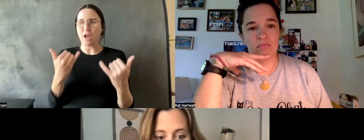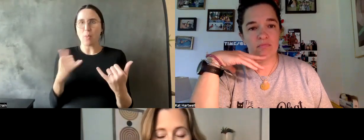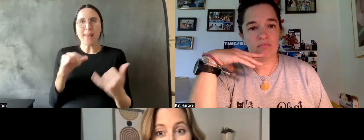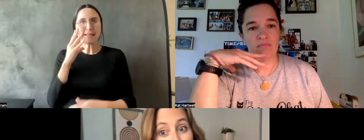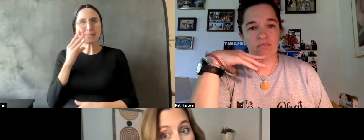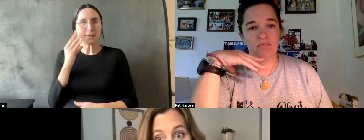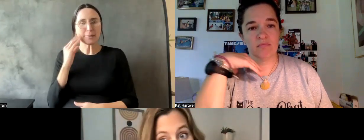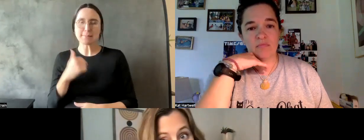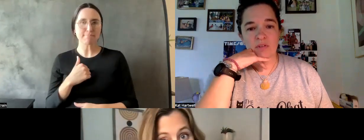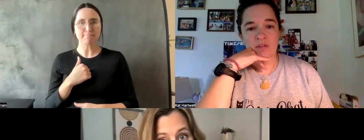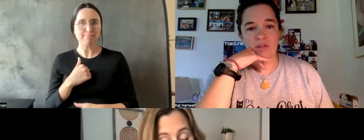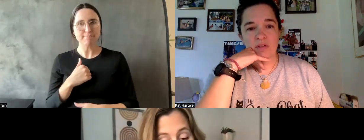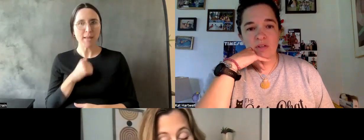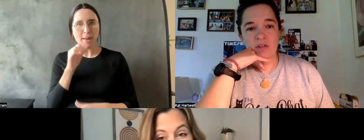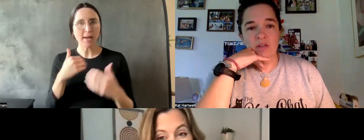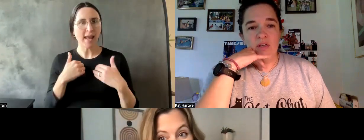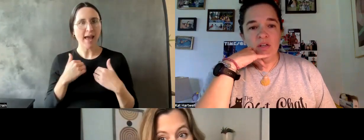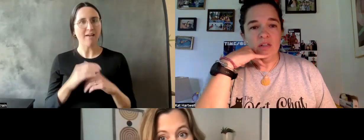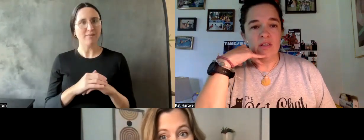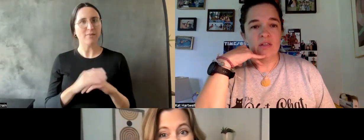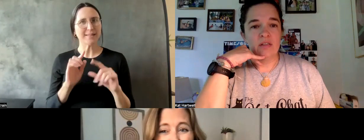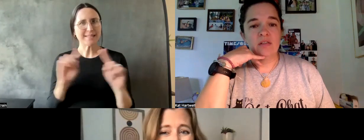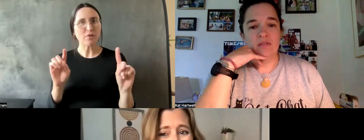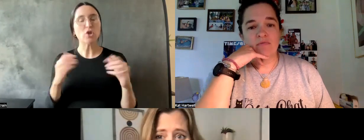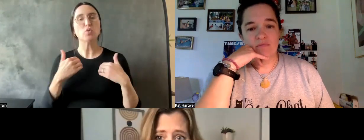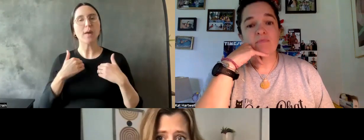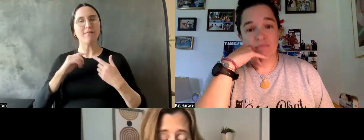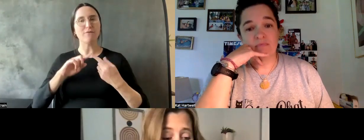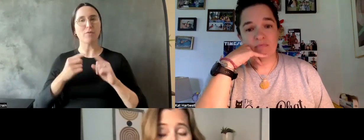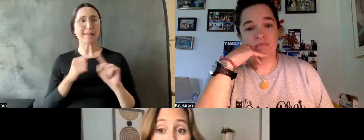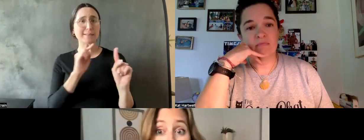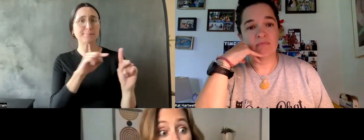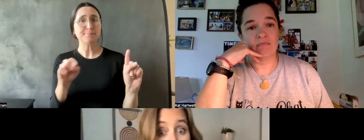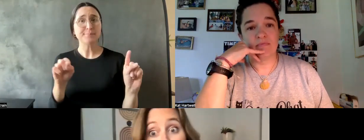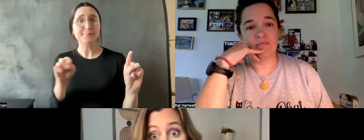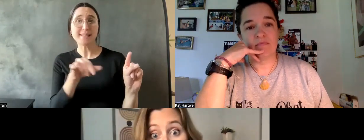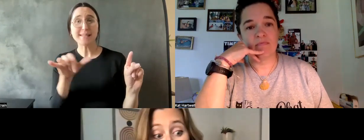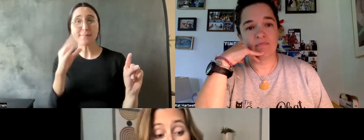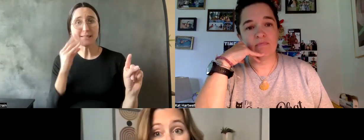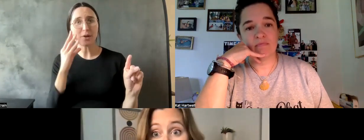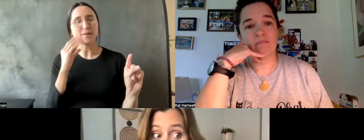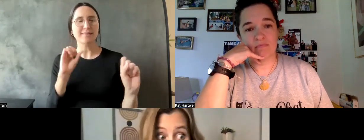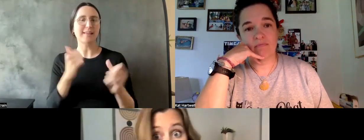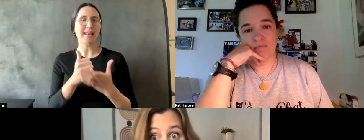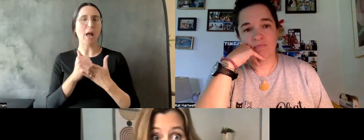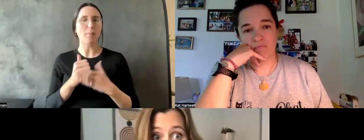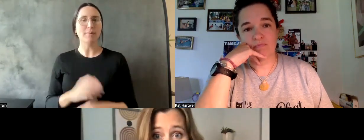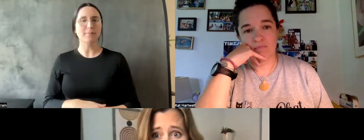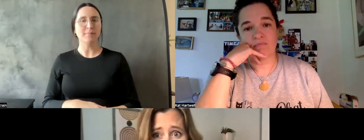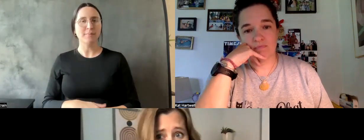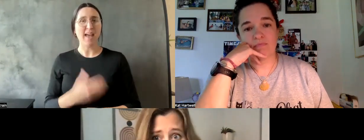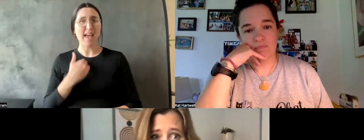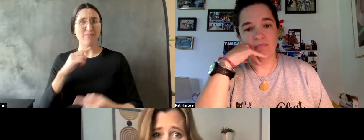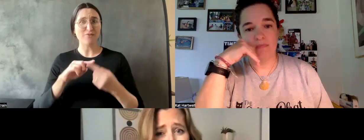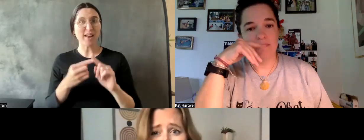friends that aren't going to experience those things as well is very comforting, because I have friends with typical kids and kids that are Allie's age,